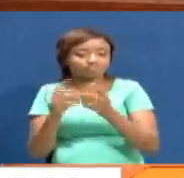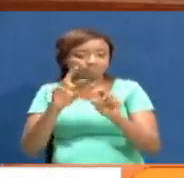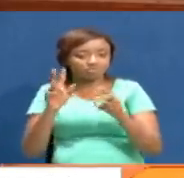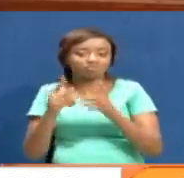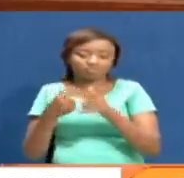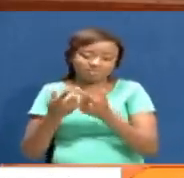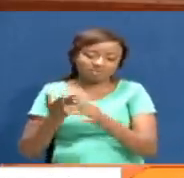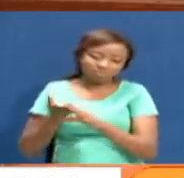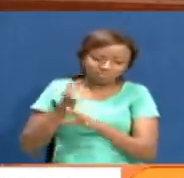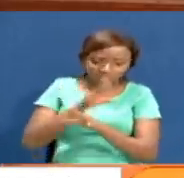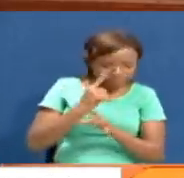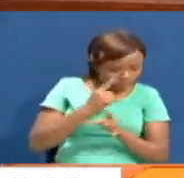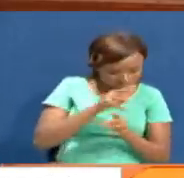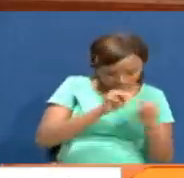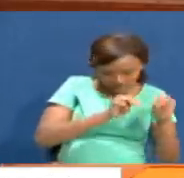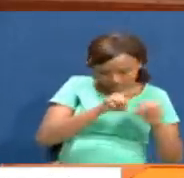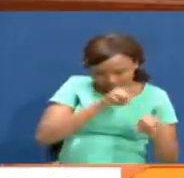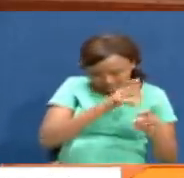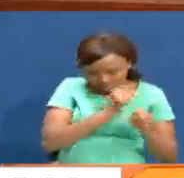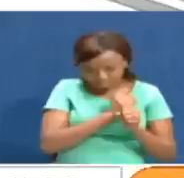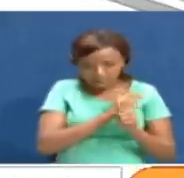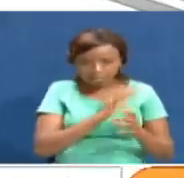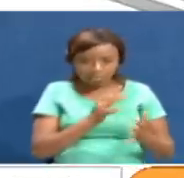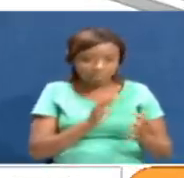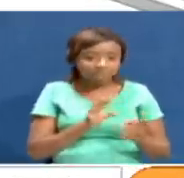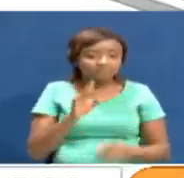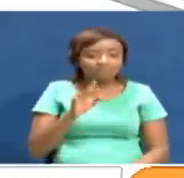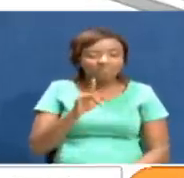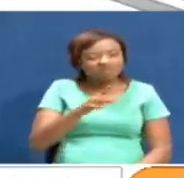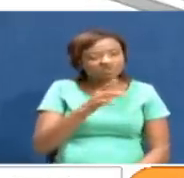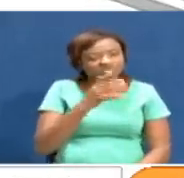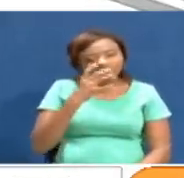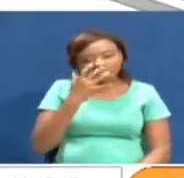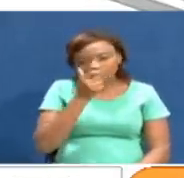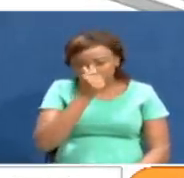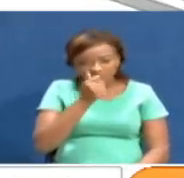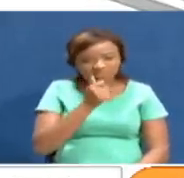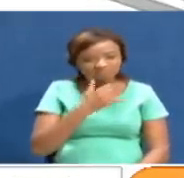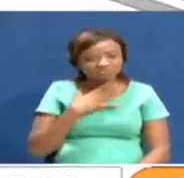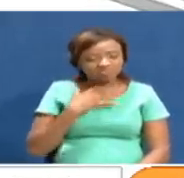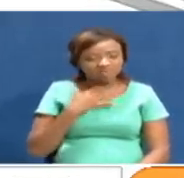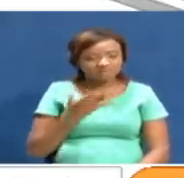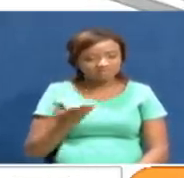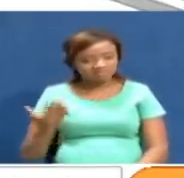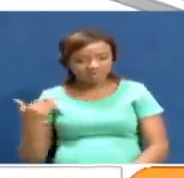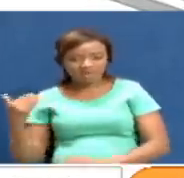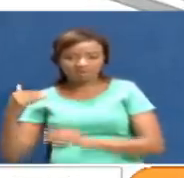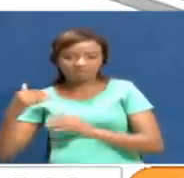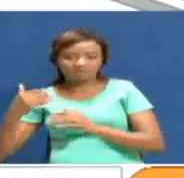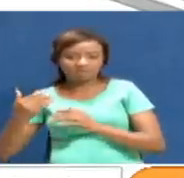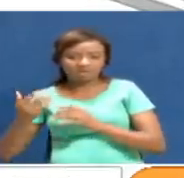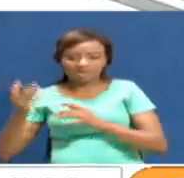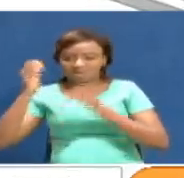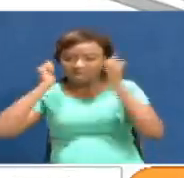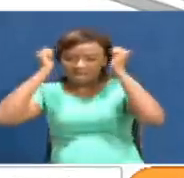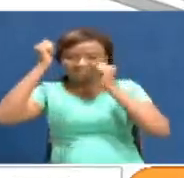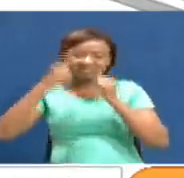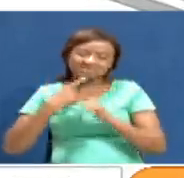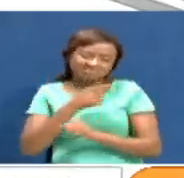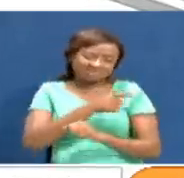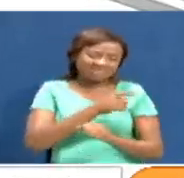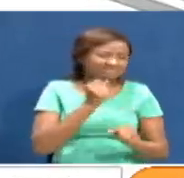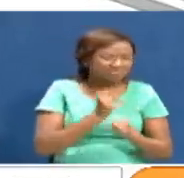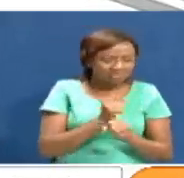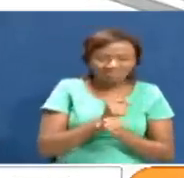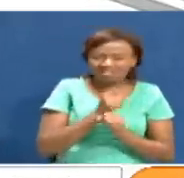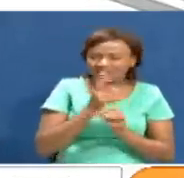to management and see what they are doing wrong. Do you regret any part of your taking this job? Do you look at yourself in the mirror and say,